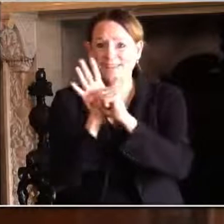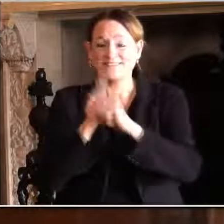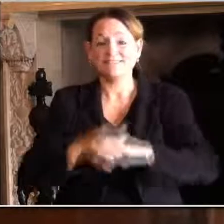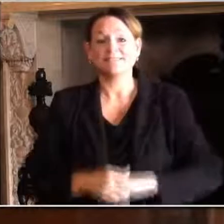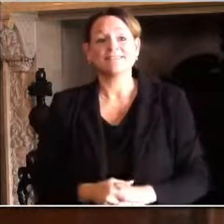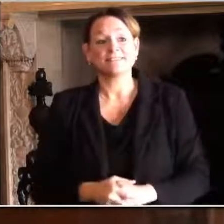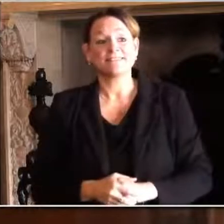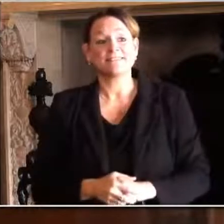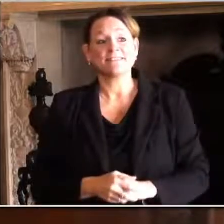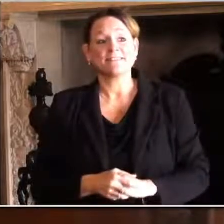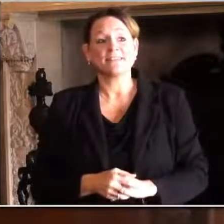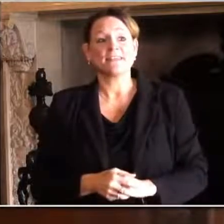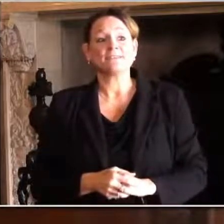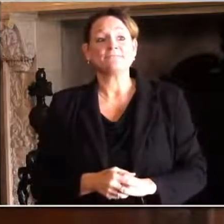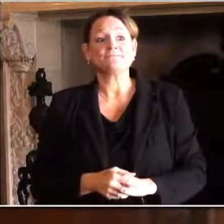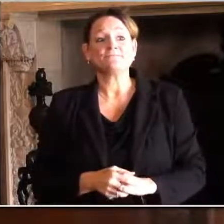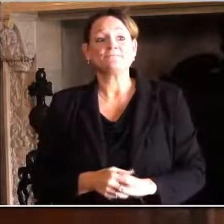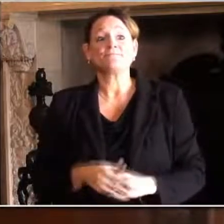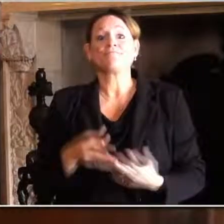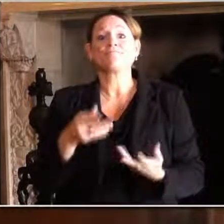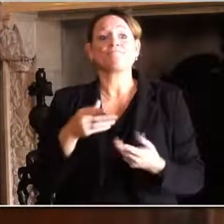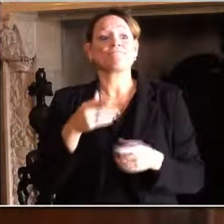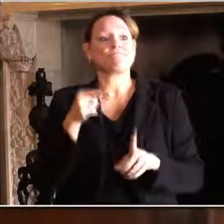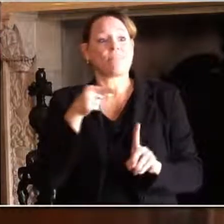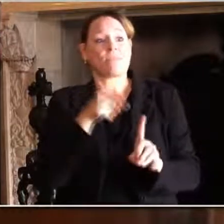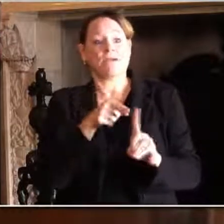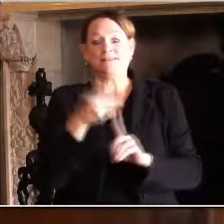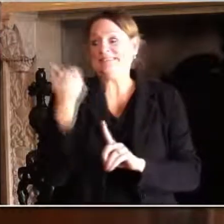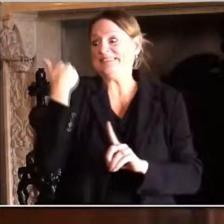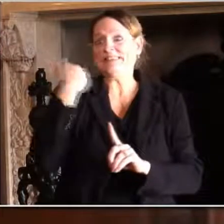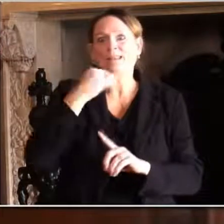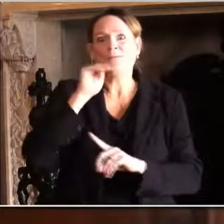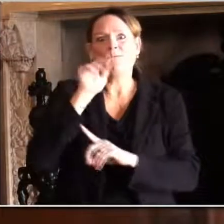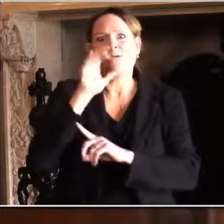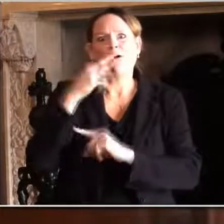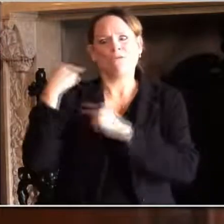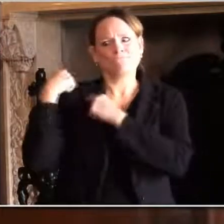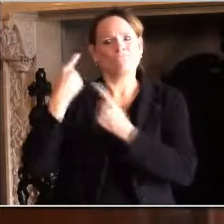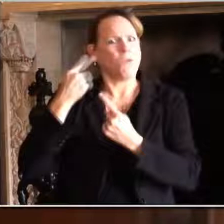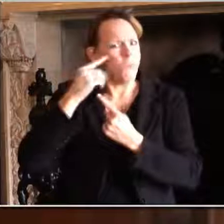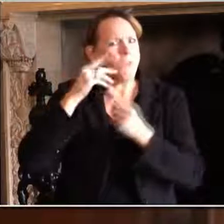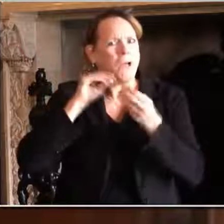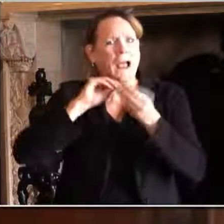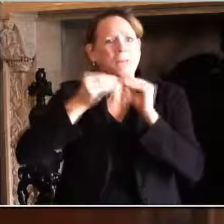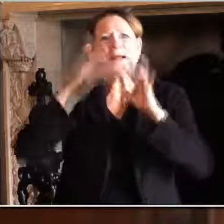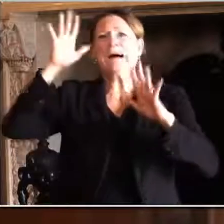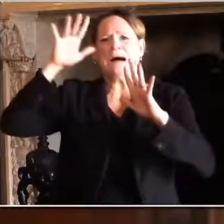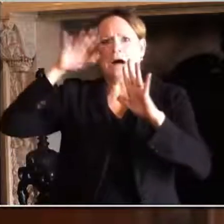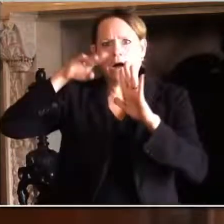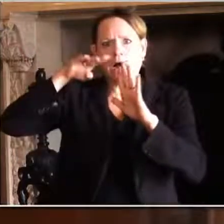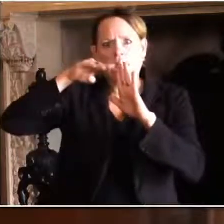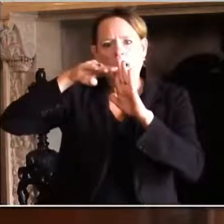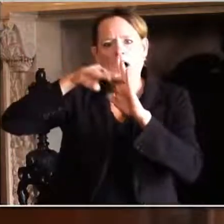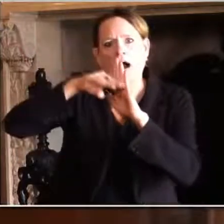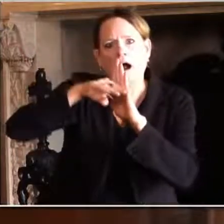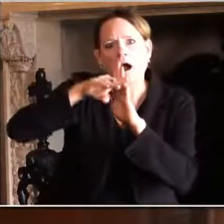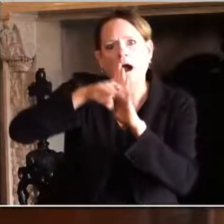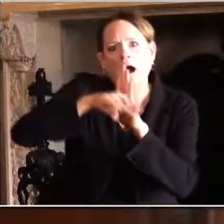shape. The numbers were improving, and we had made real progress in fighting this